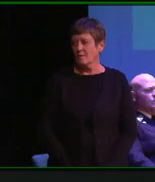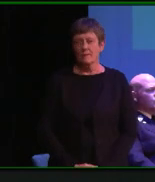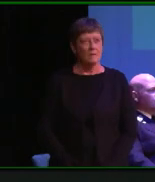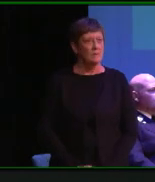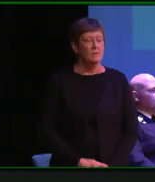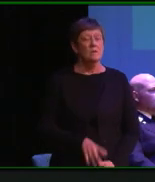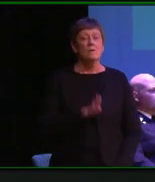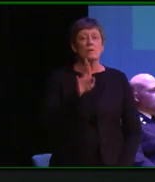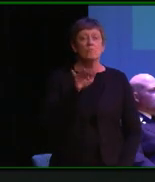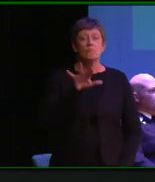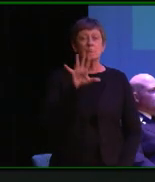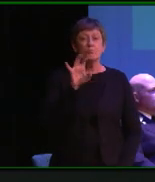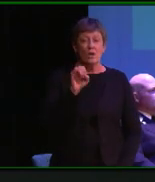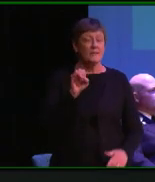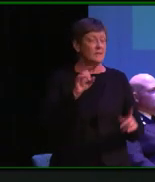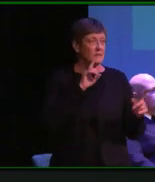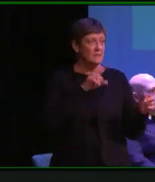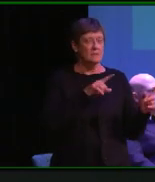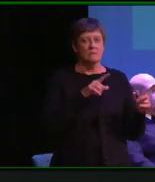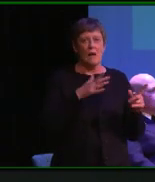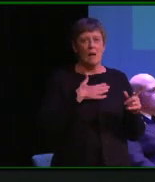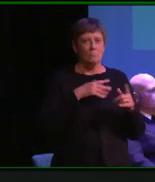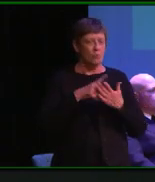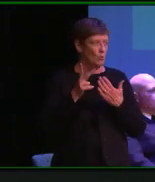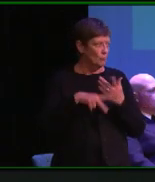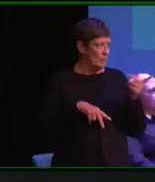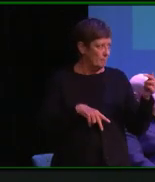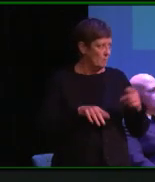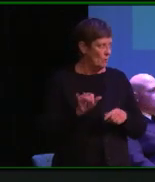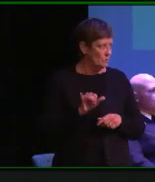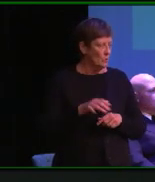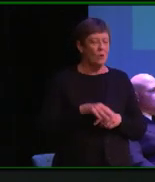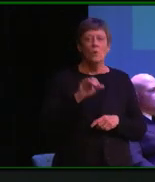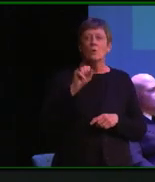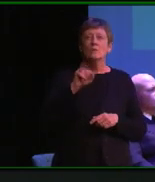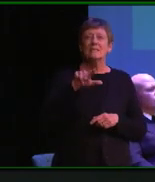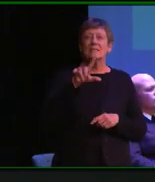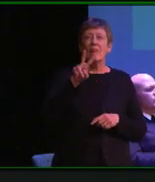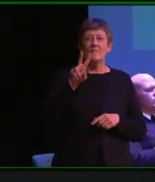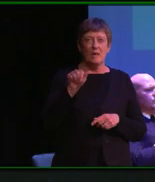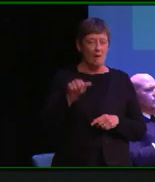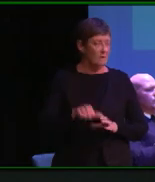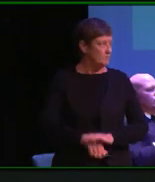Bryce is in our Macy program. Sylvia Jones in social work.